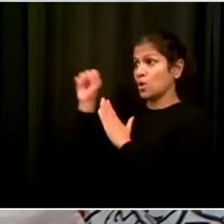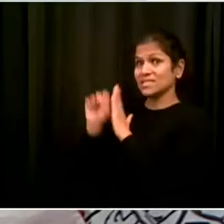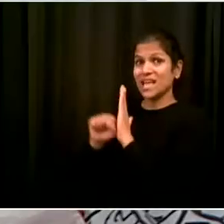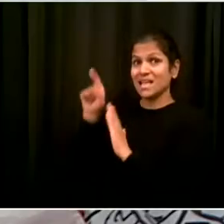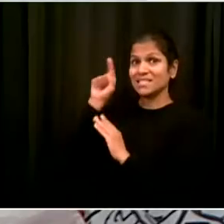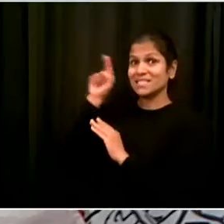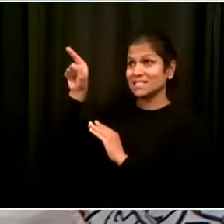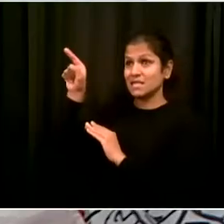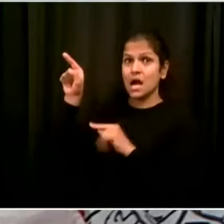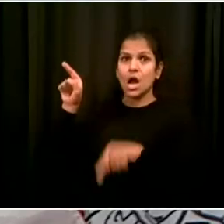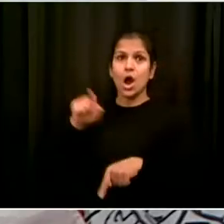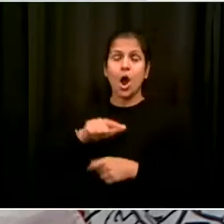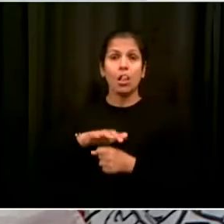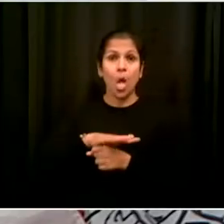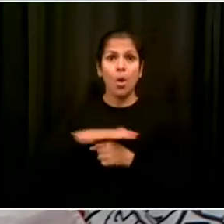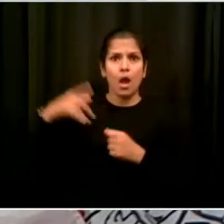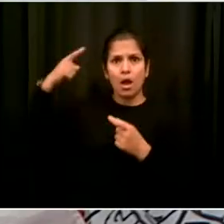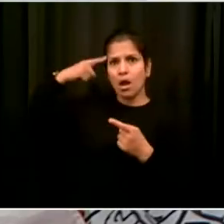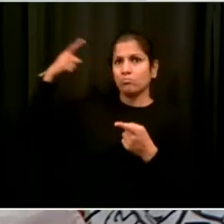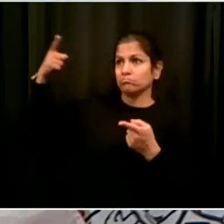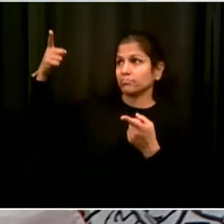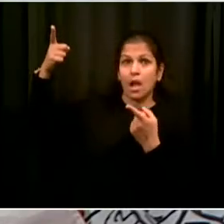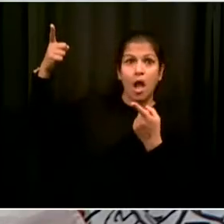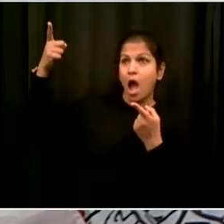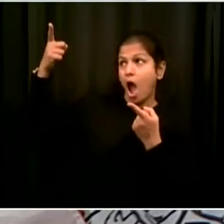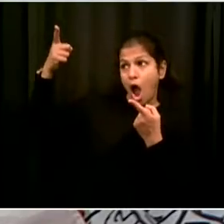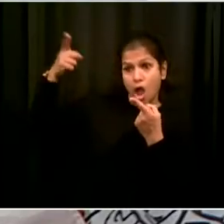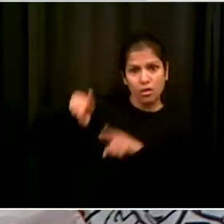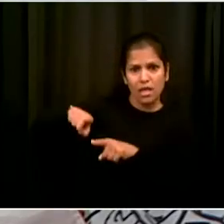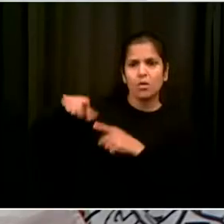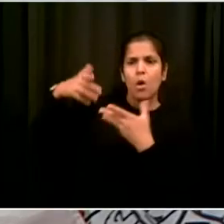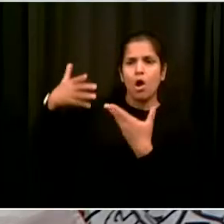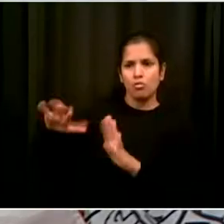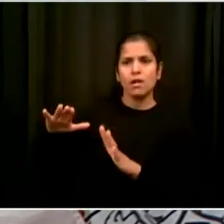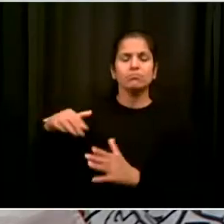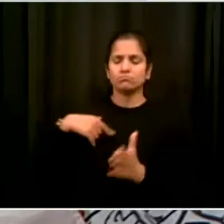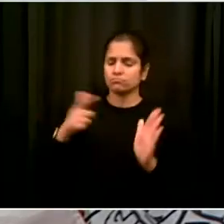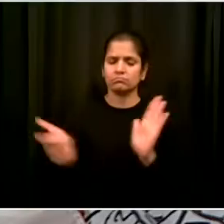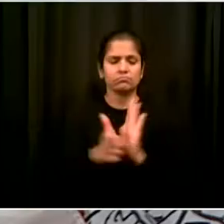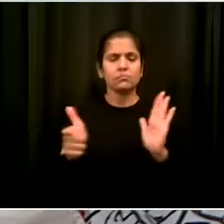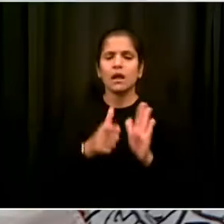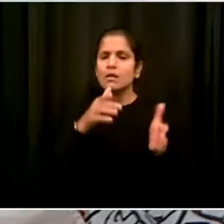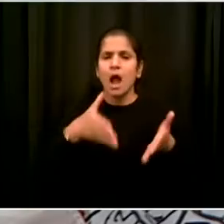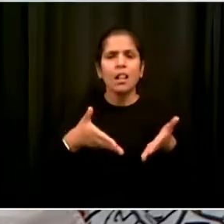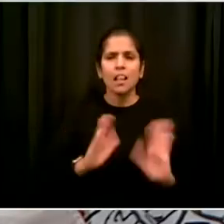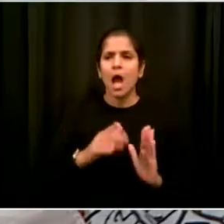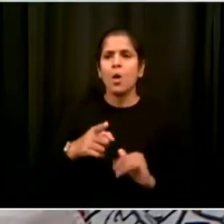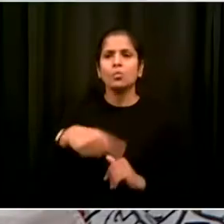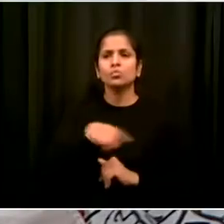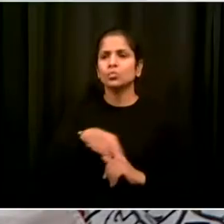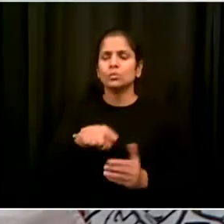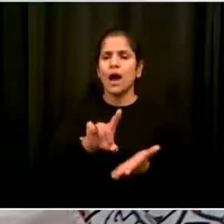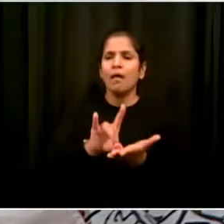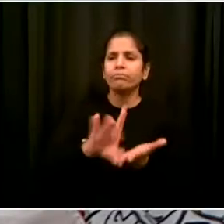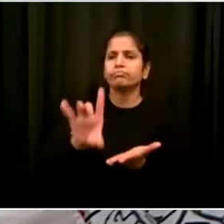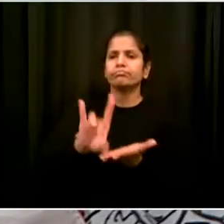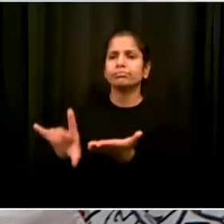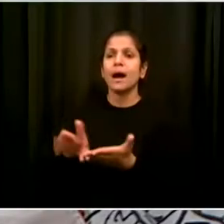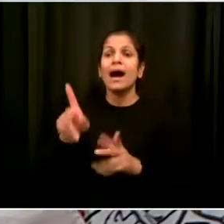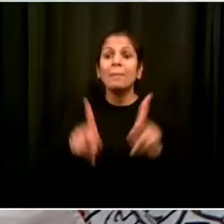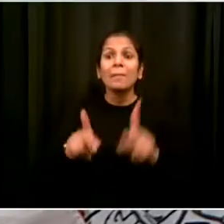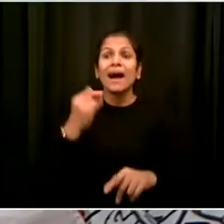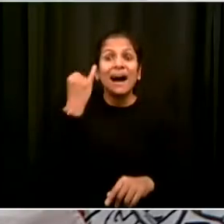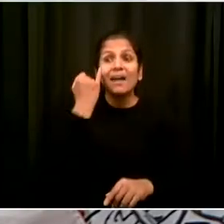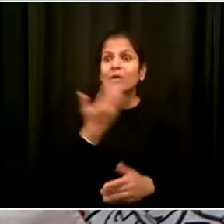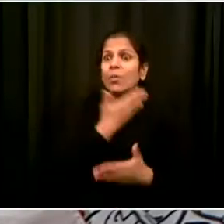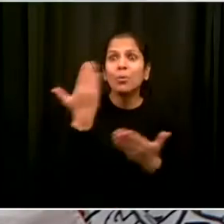want to make sure that the protections in place are reaching those who need them, who have had their income taken away. But there's obviously a lot of people who still have their income